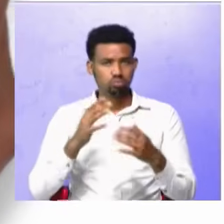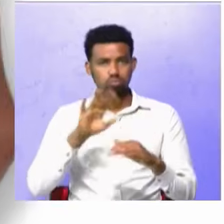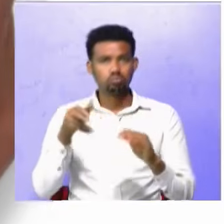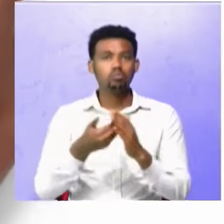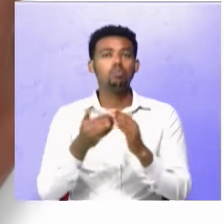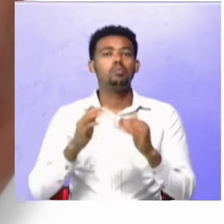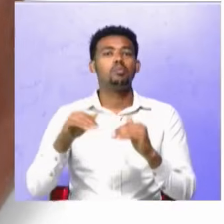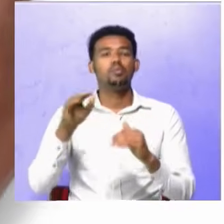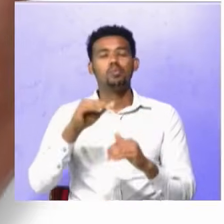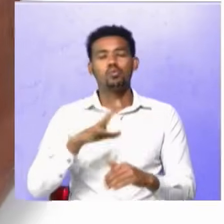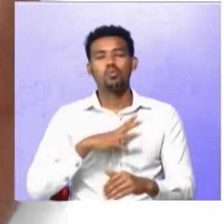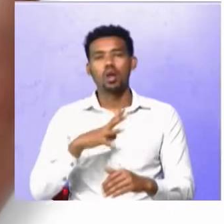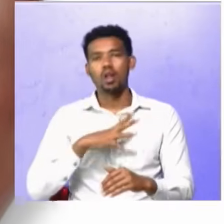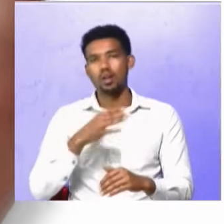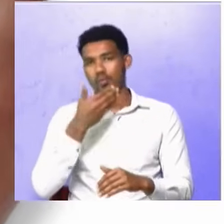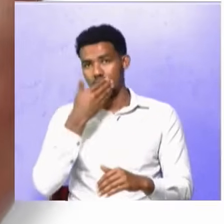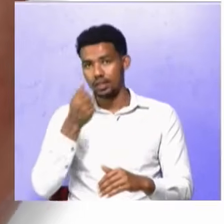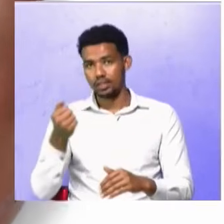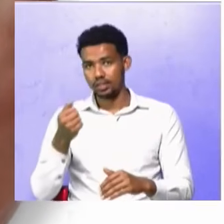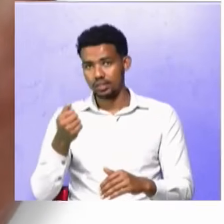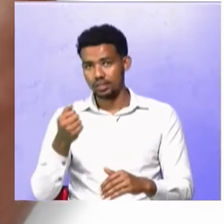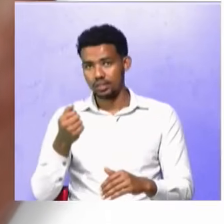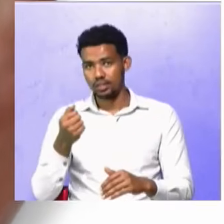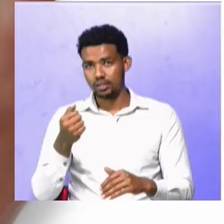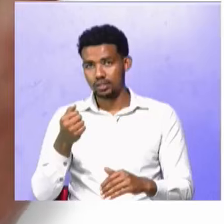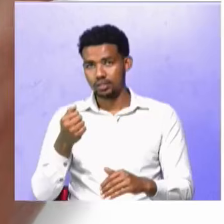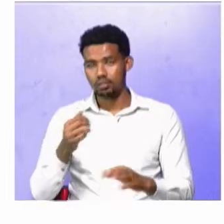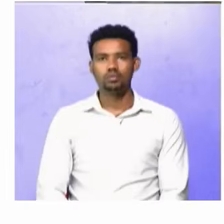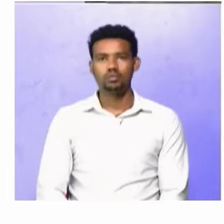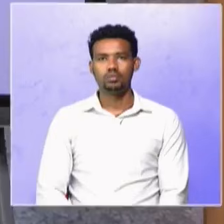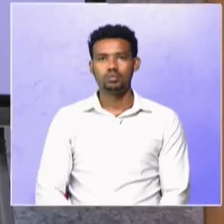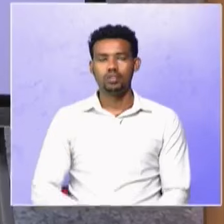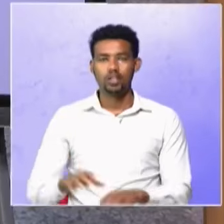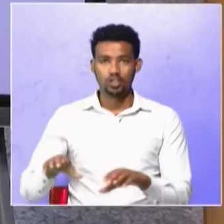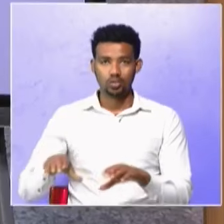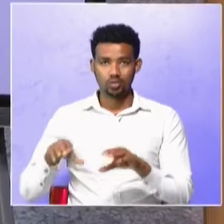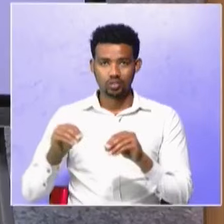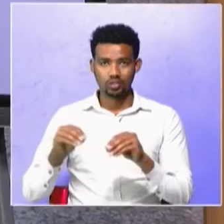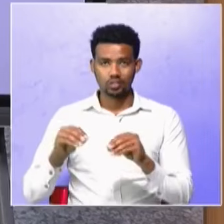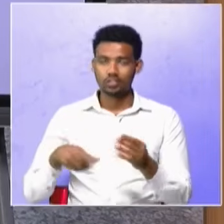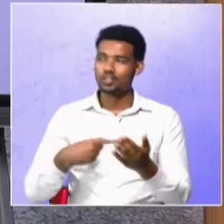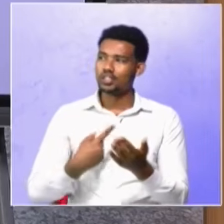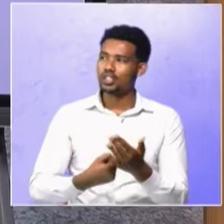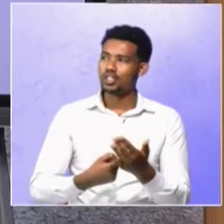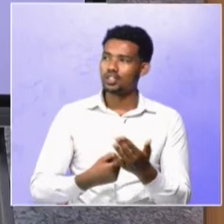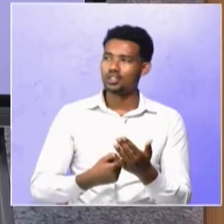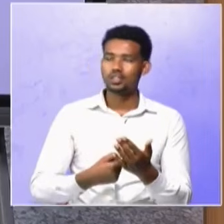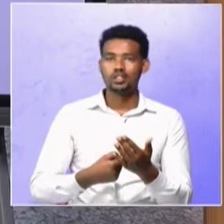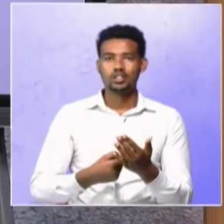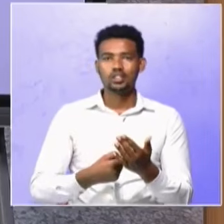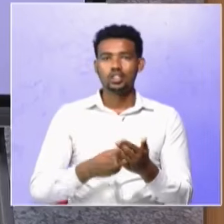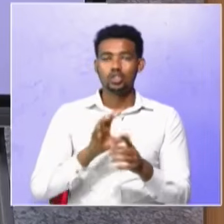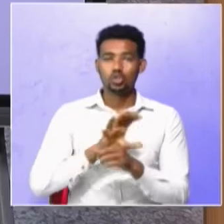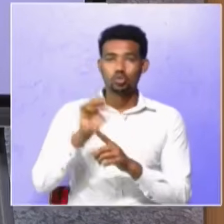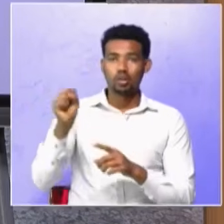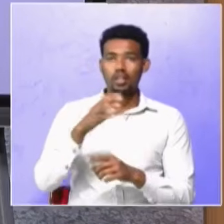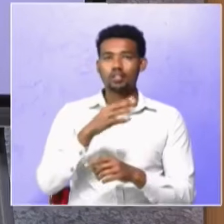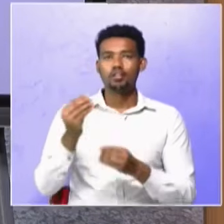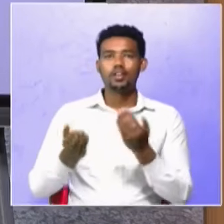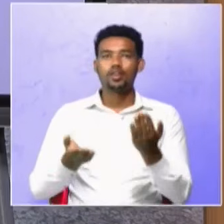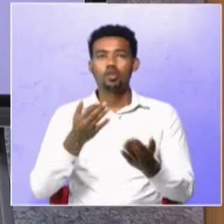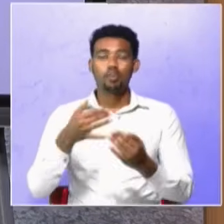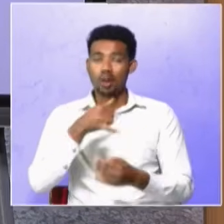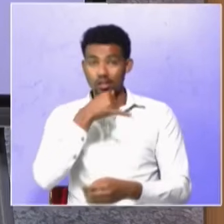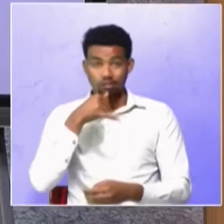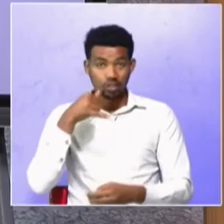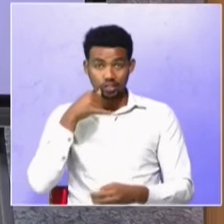Well, better, and here is best. Students, these superlative and comparative